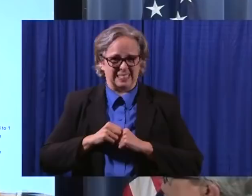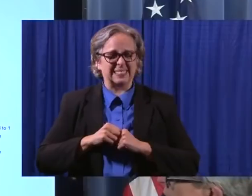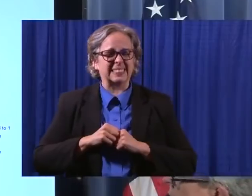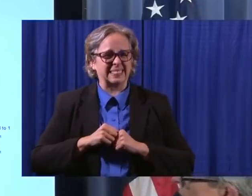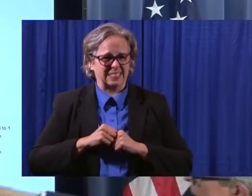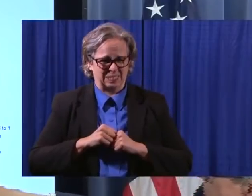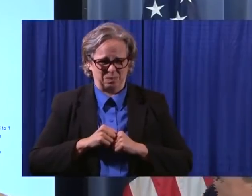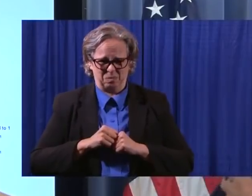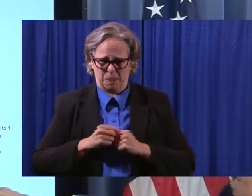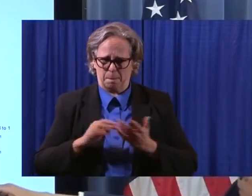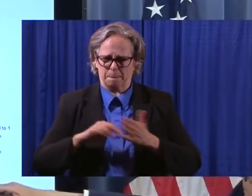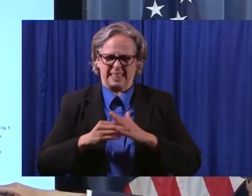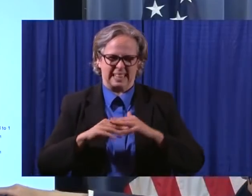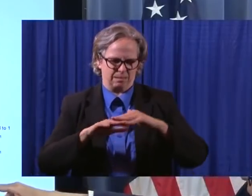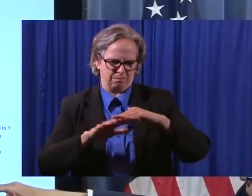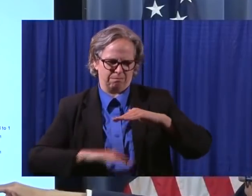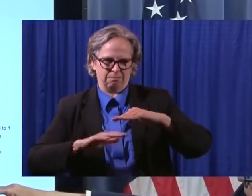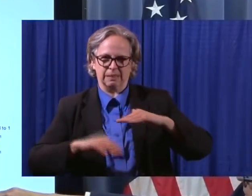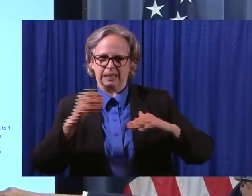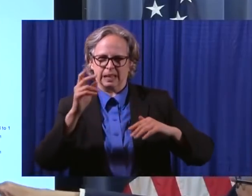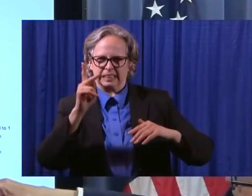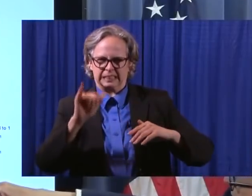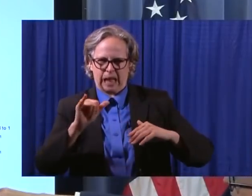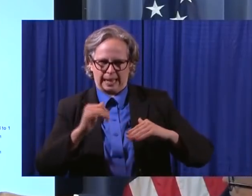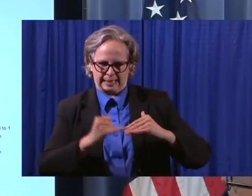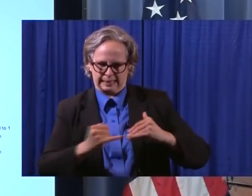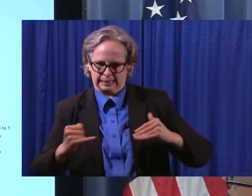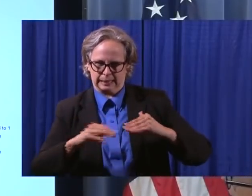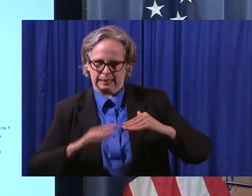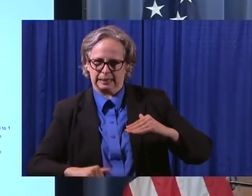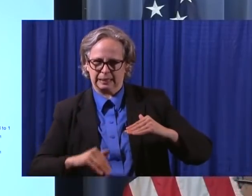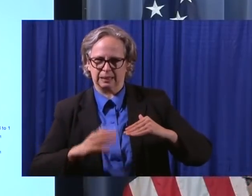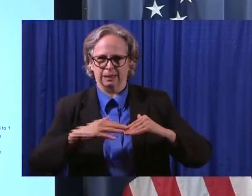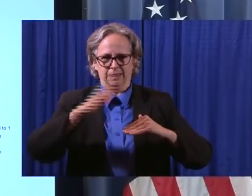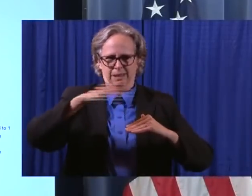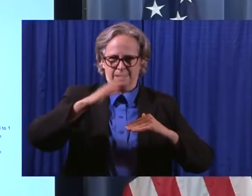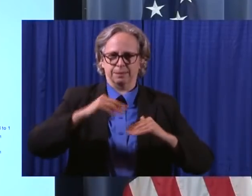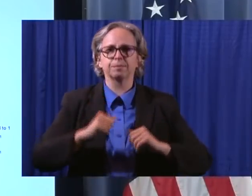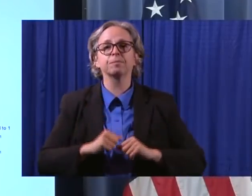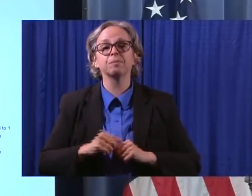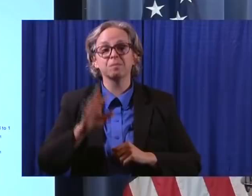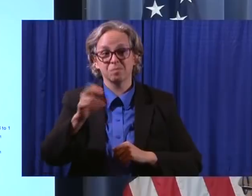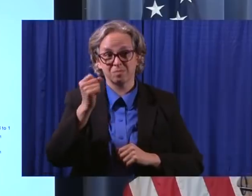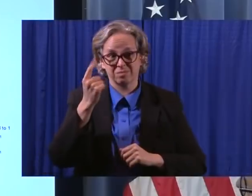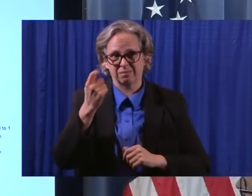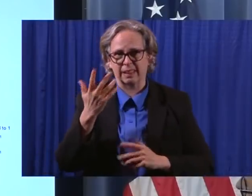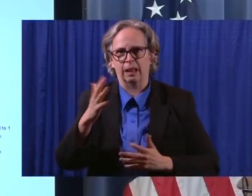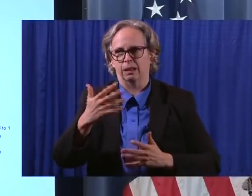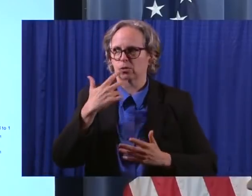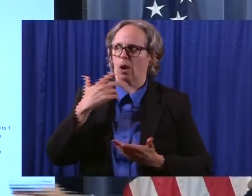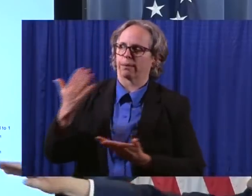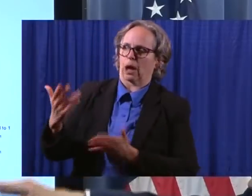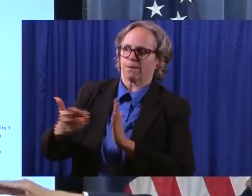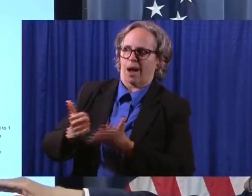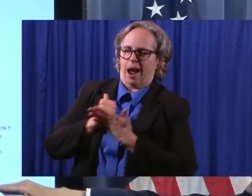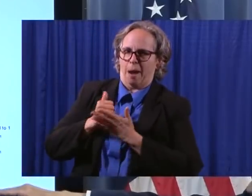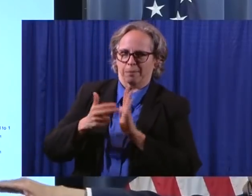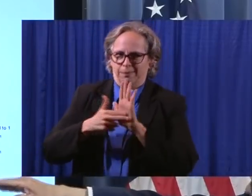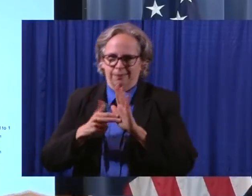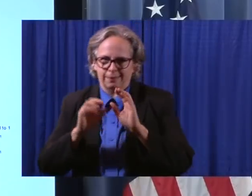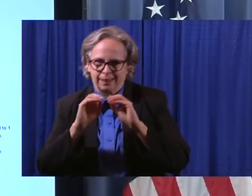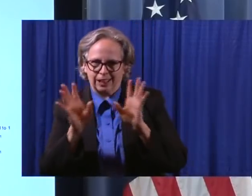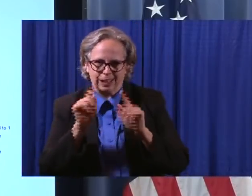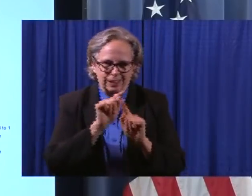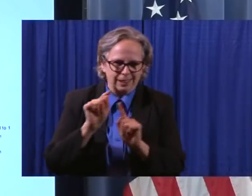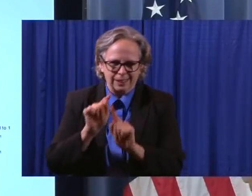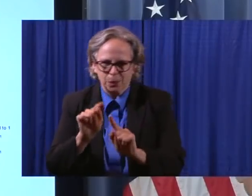So basically, you have 3 counties in Kentucky. Oh, I see you have them labeled. Thank you. That's good. So we can see part of the